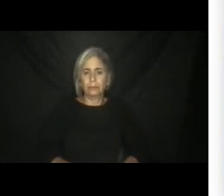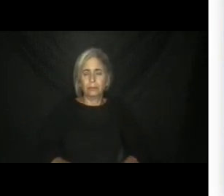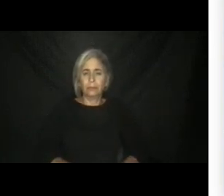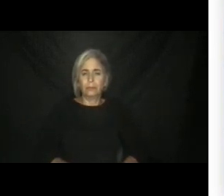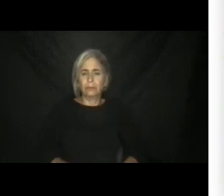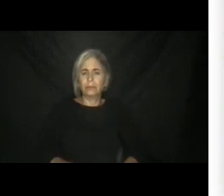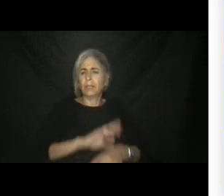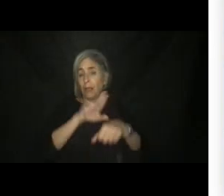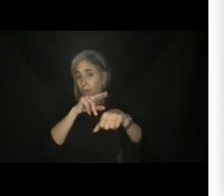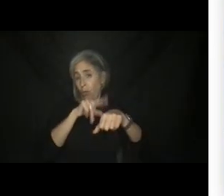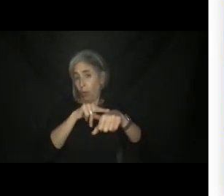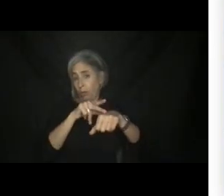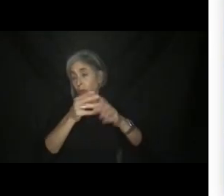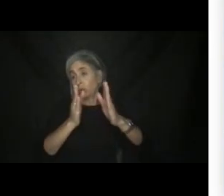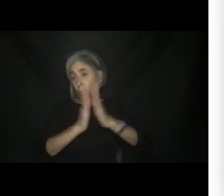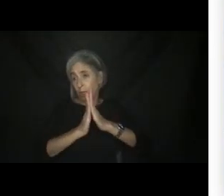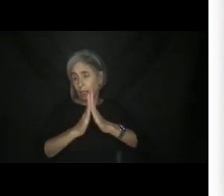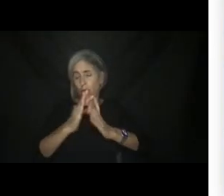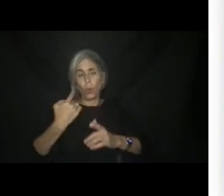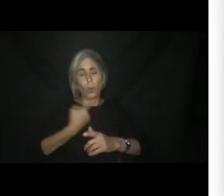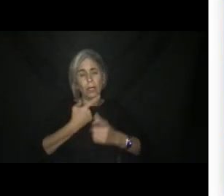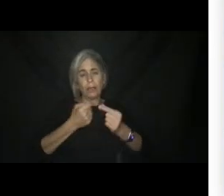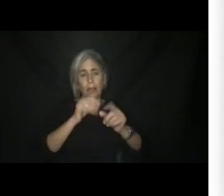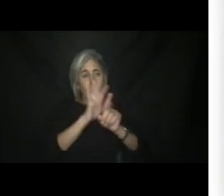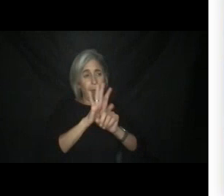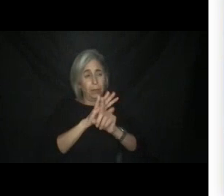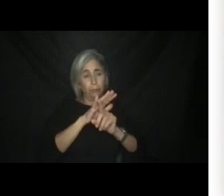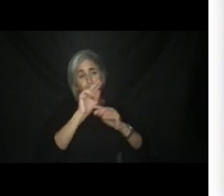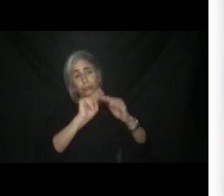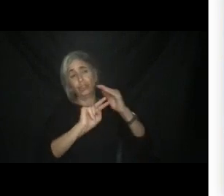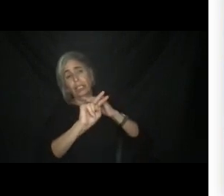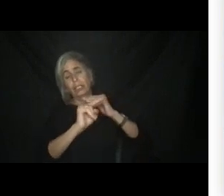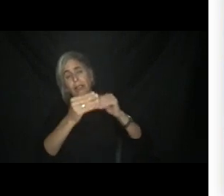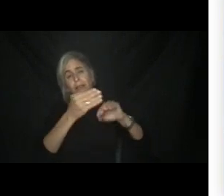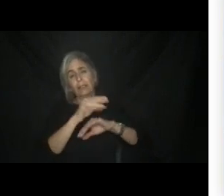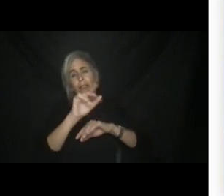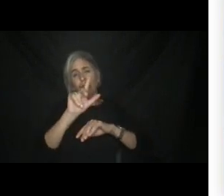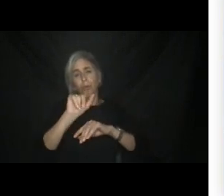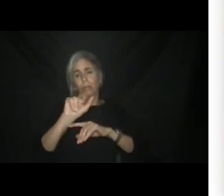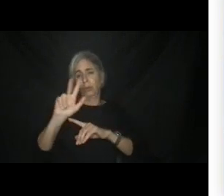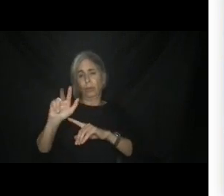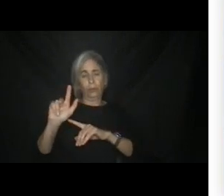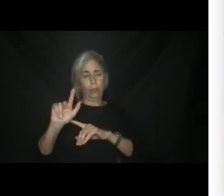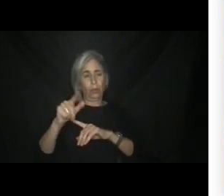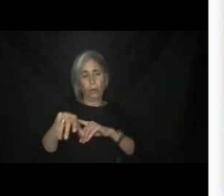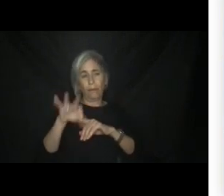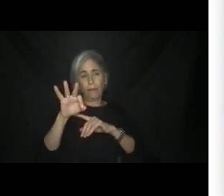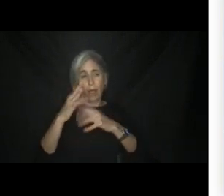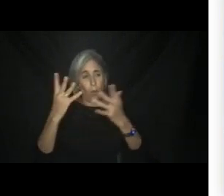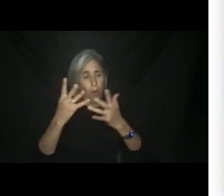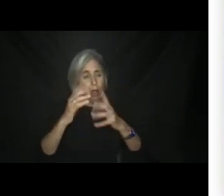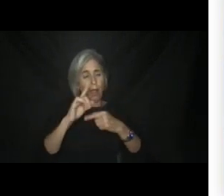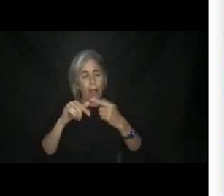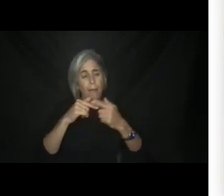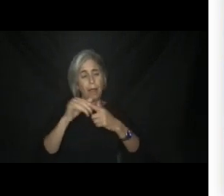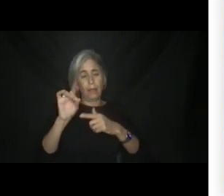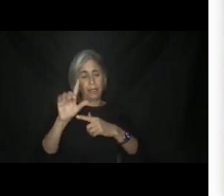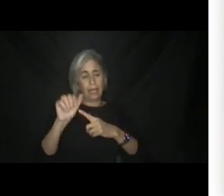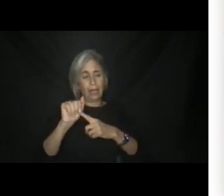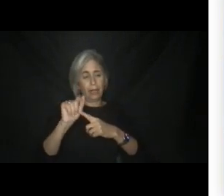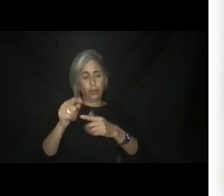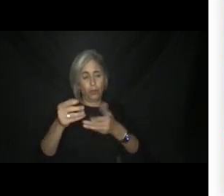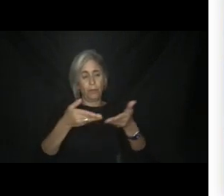Of course, as requested, we did the population projection out to 2023, and we found that, referring to the data that you